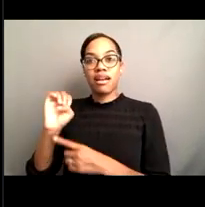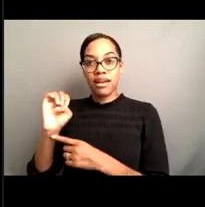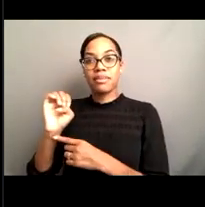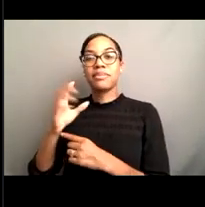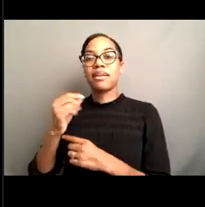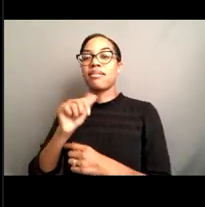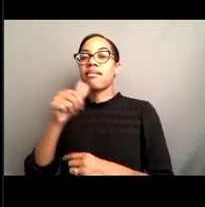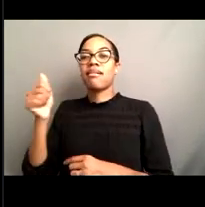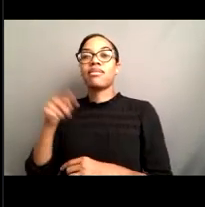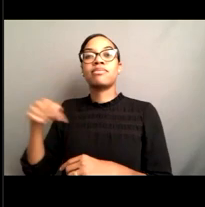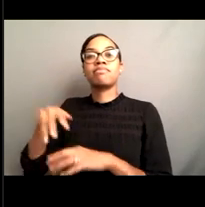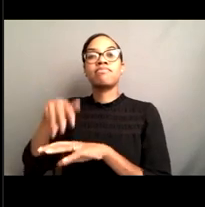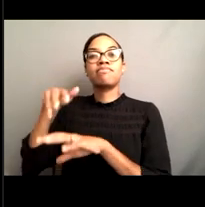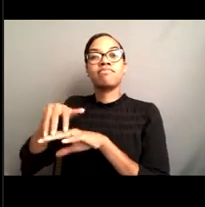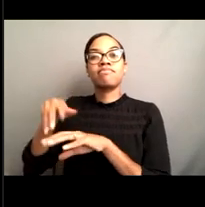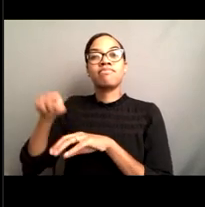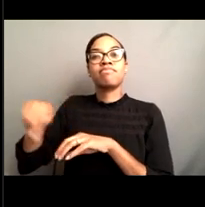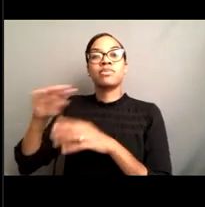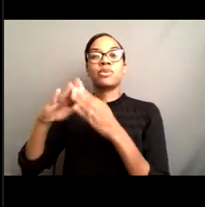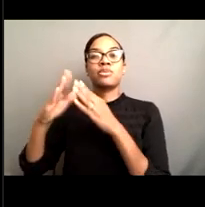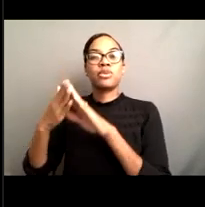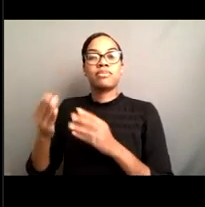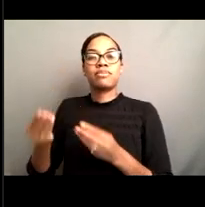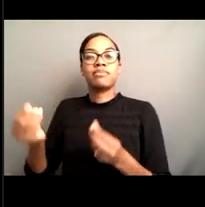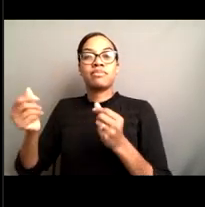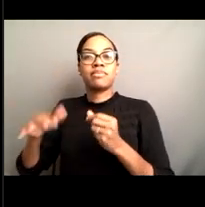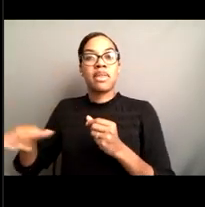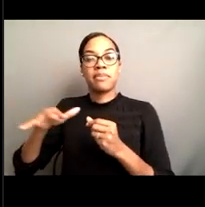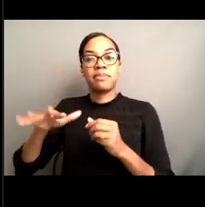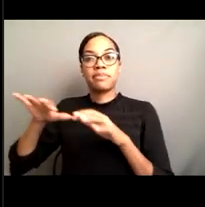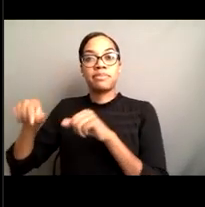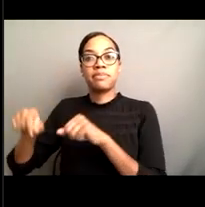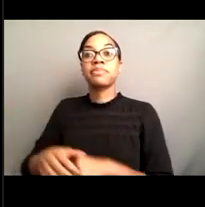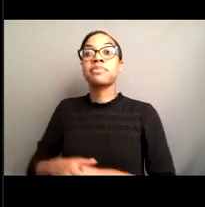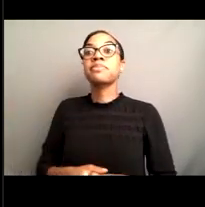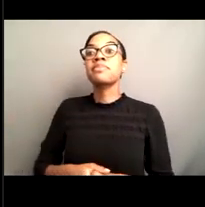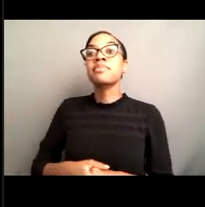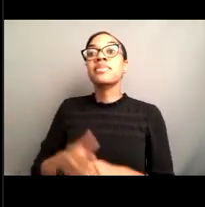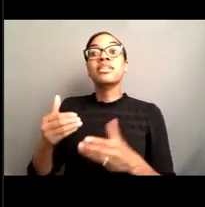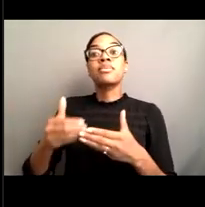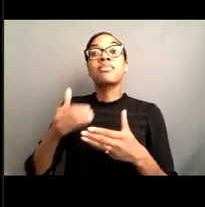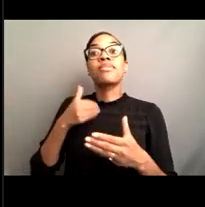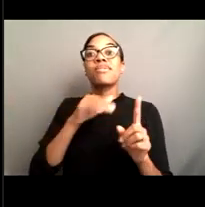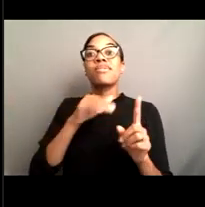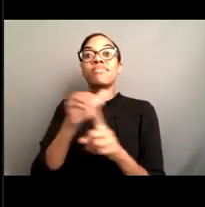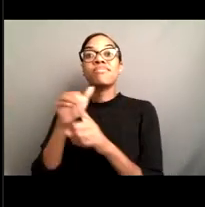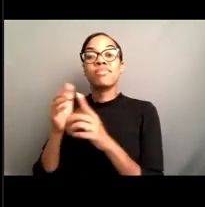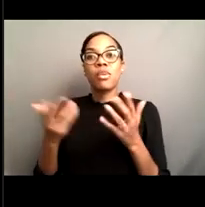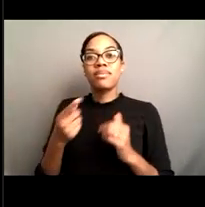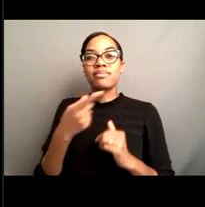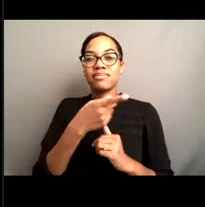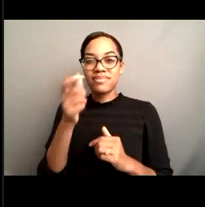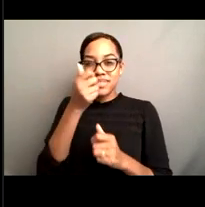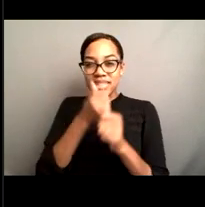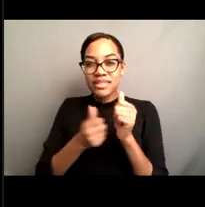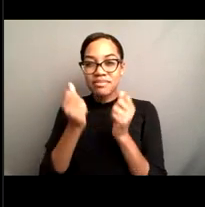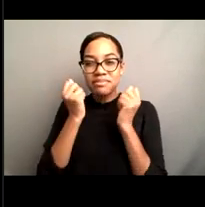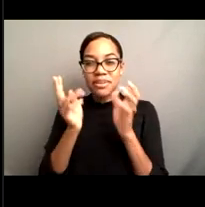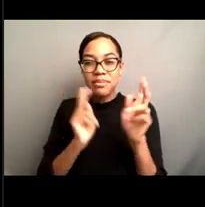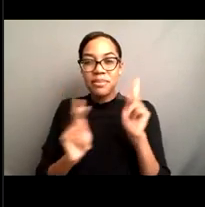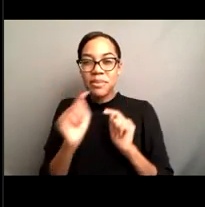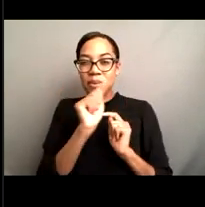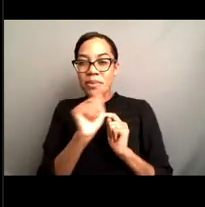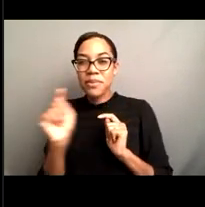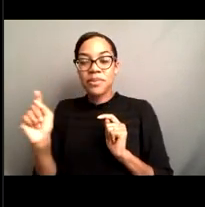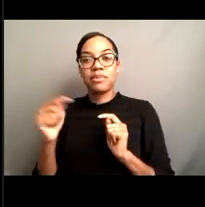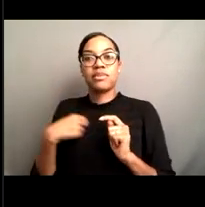Aquinnah. A few guidelines, reminders before I hand you over to our speaker. You're all muted because we have a lot of people on the line and we want to